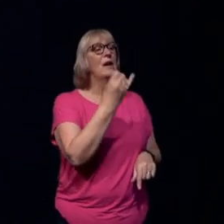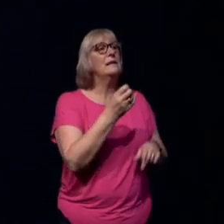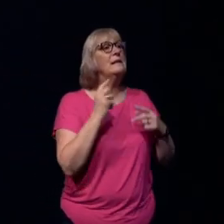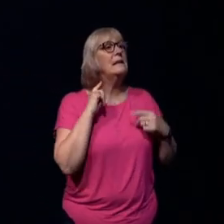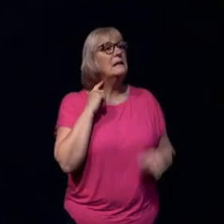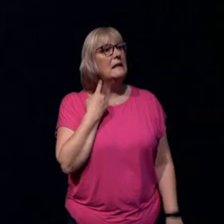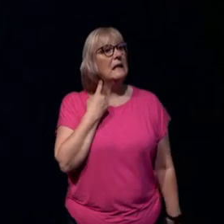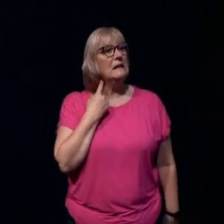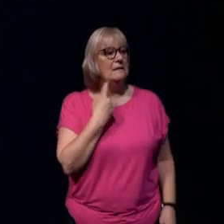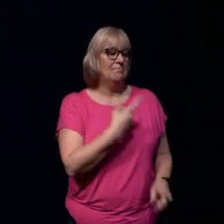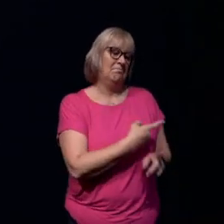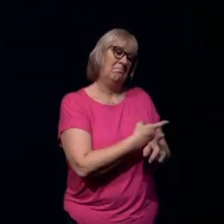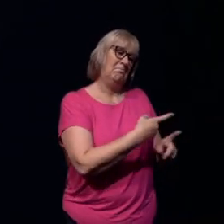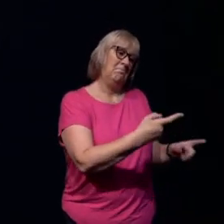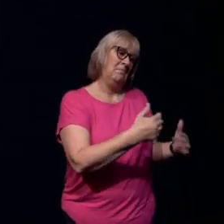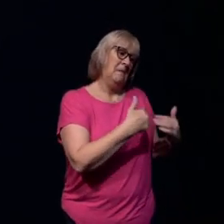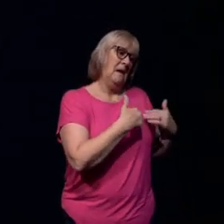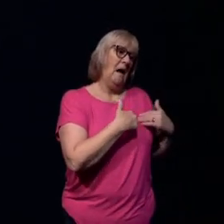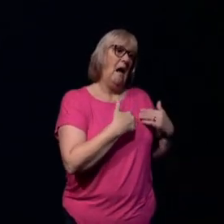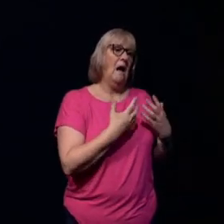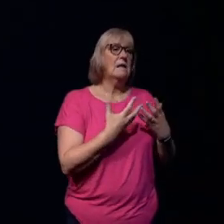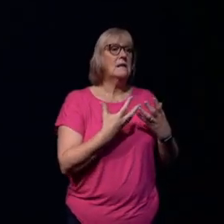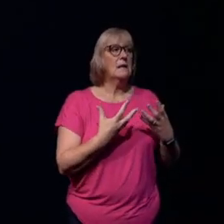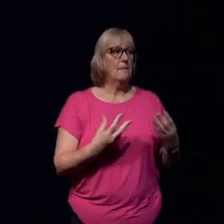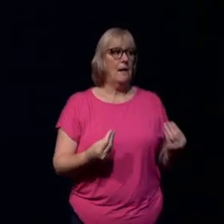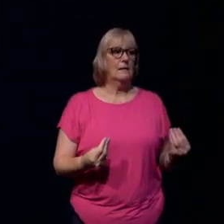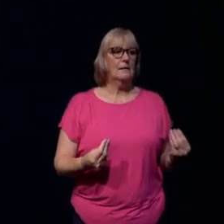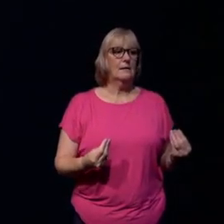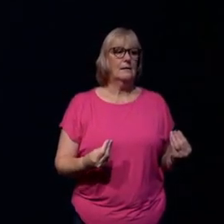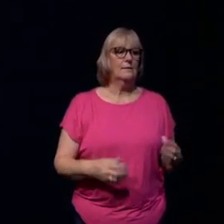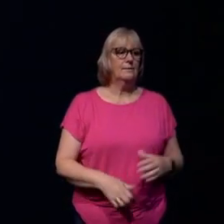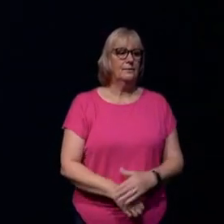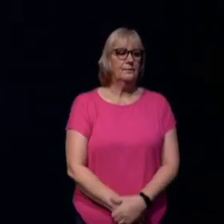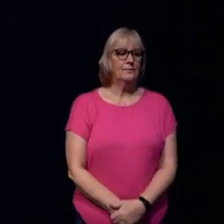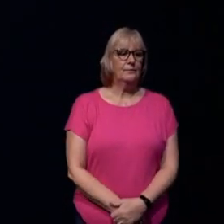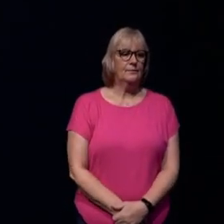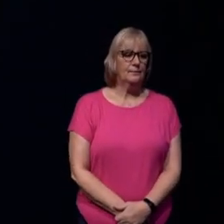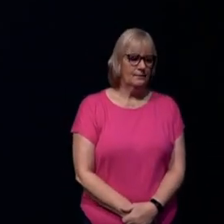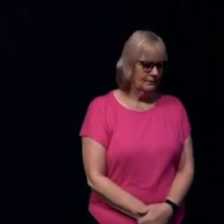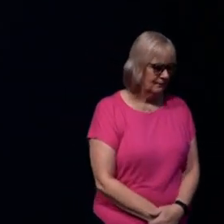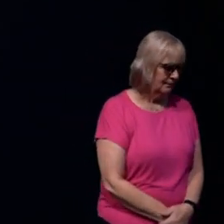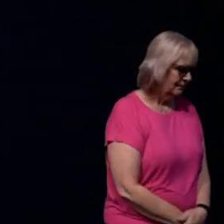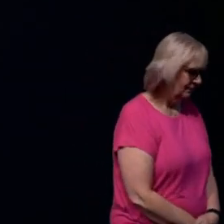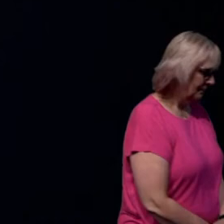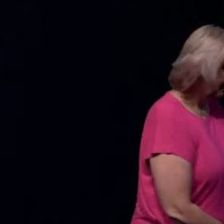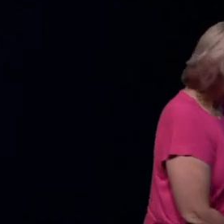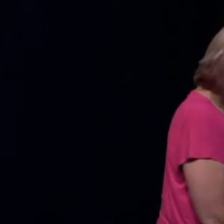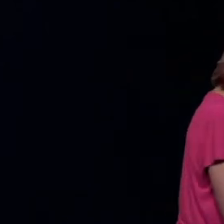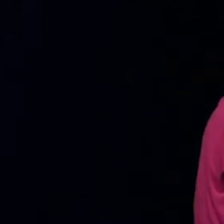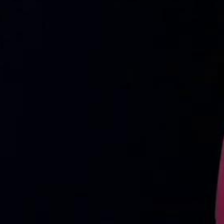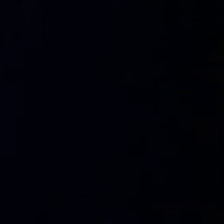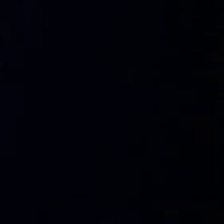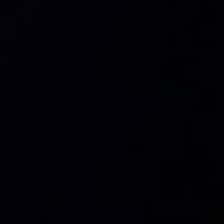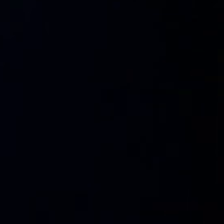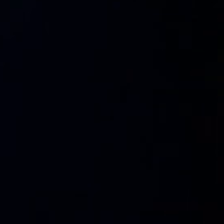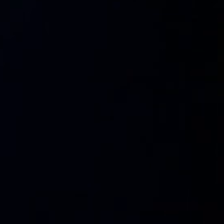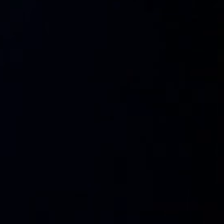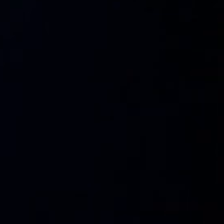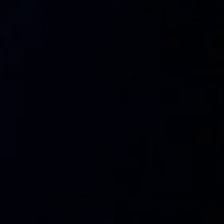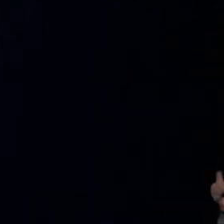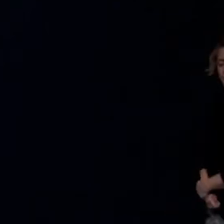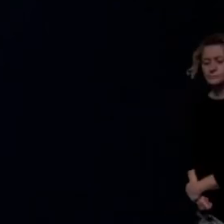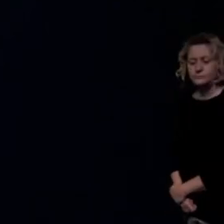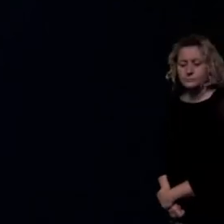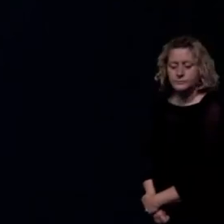And like water. Verse 6, when Joshua tore his clothes, fell face down on the ground before the ark of the Lord, remaining there till